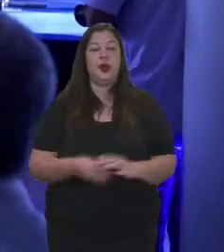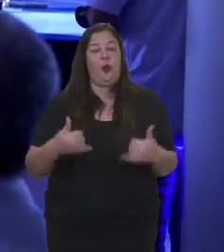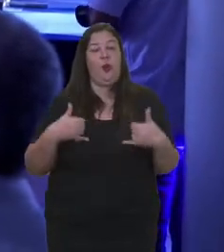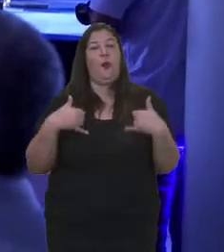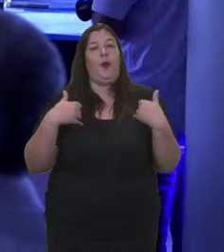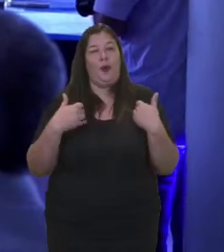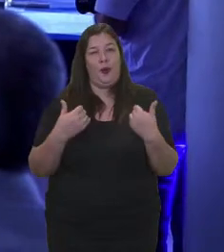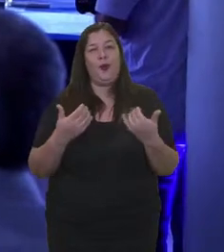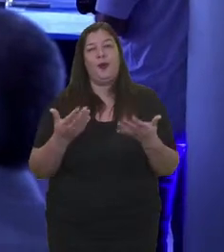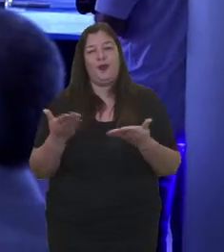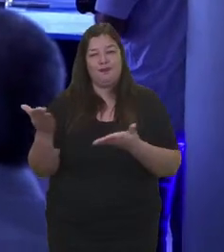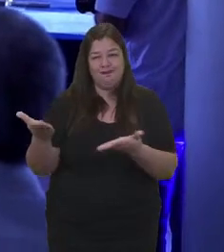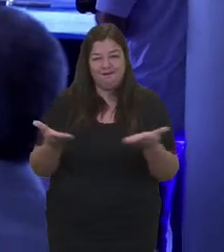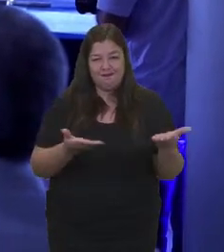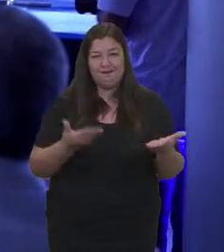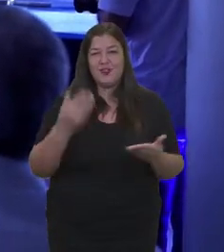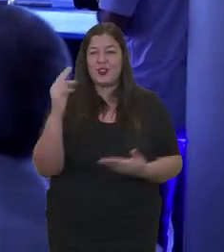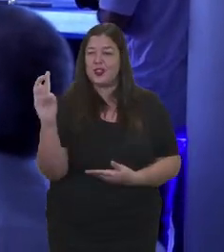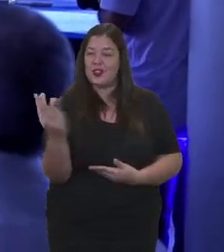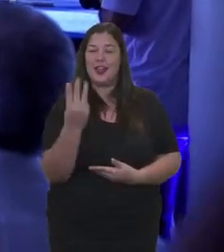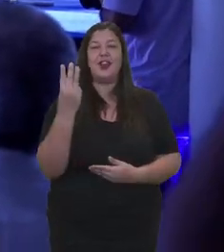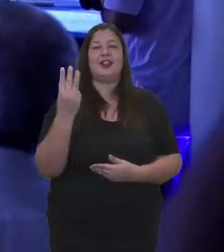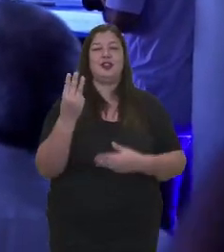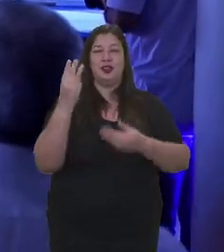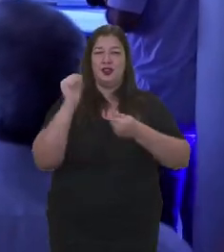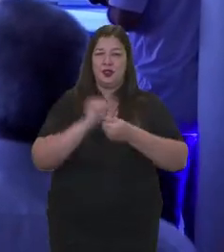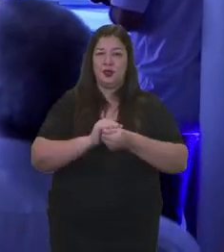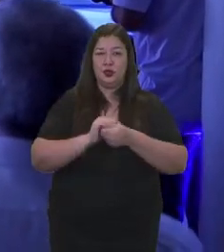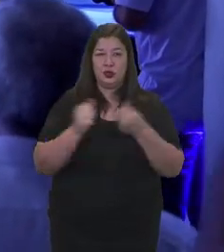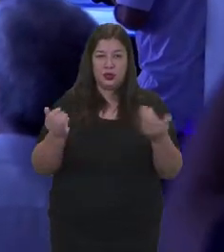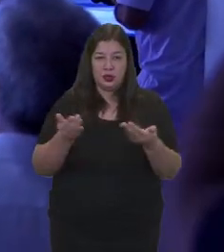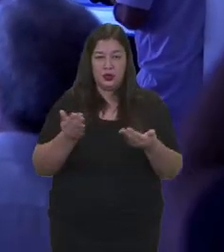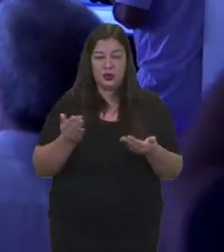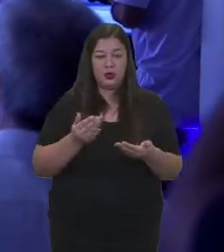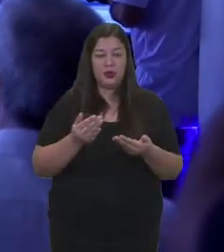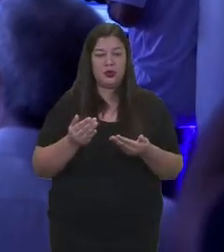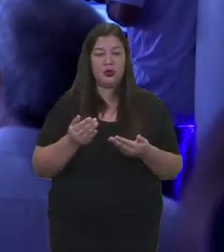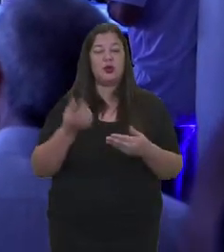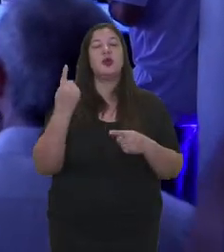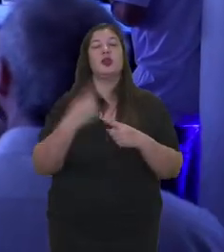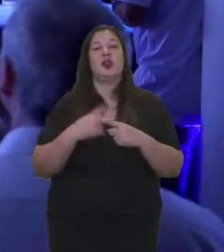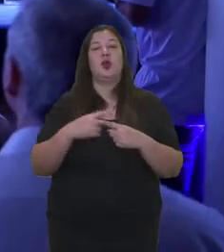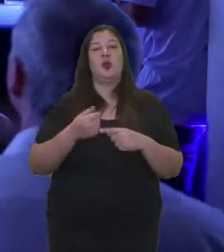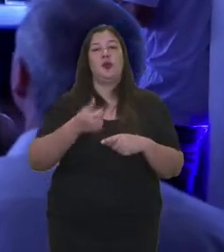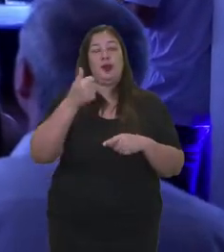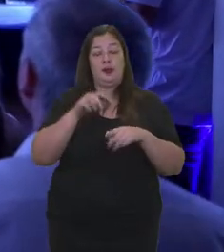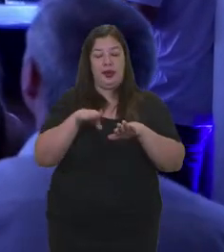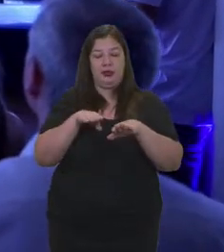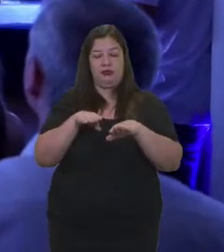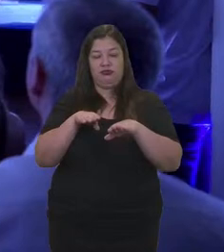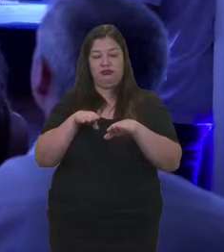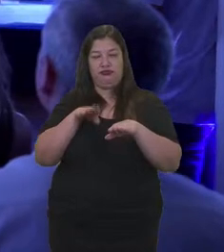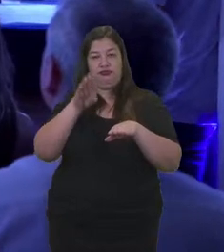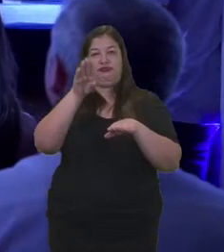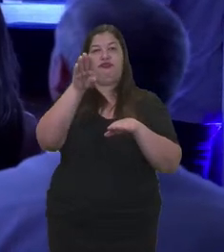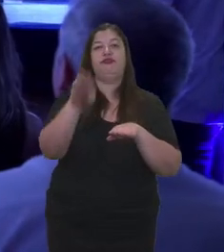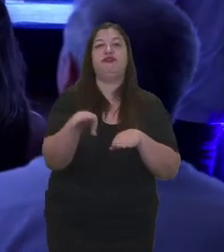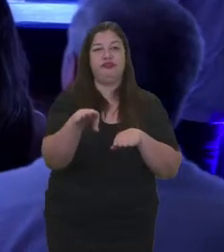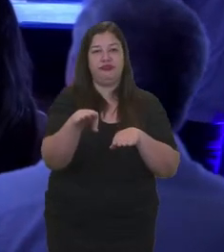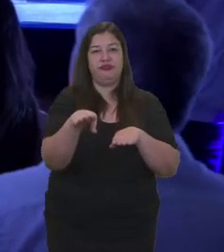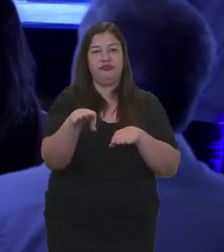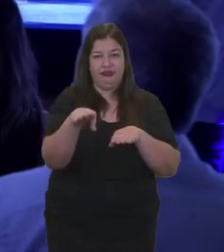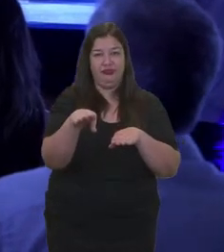So it's a great honor, really, to have you three with us today, because I think the first step of a journey